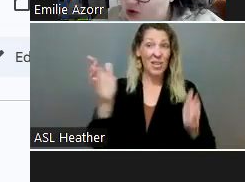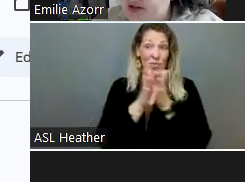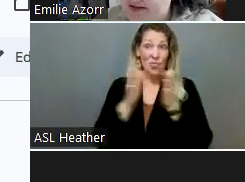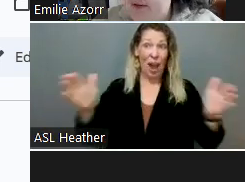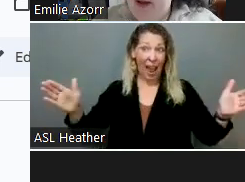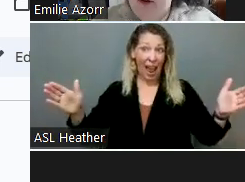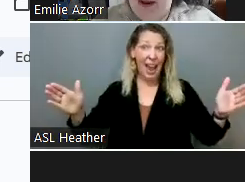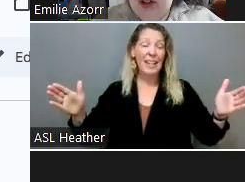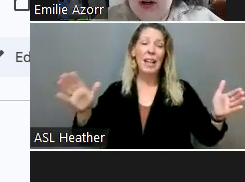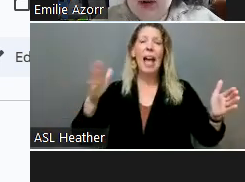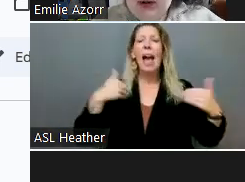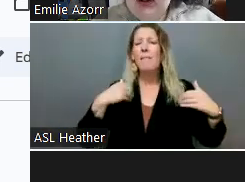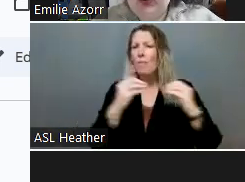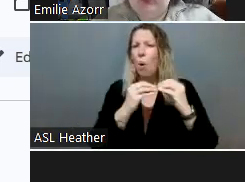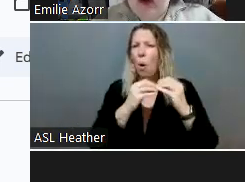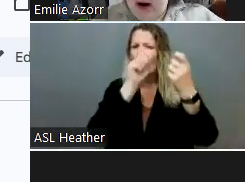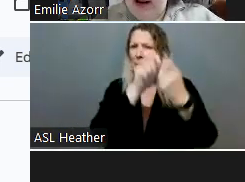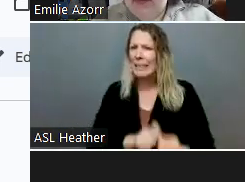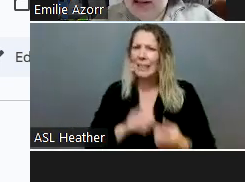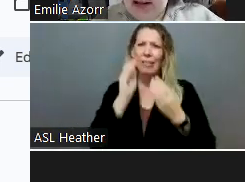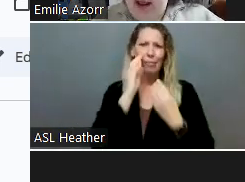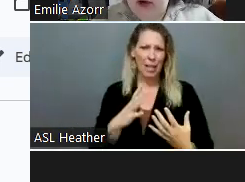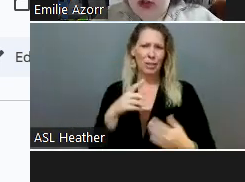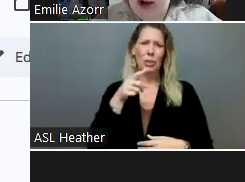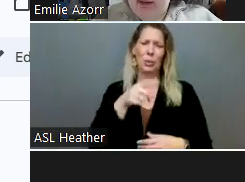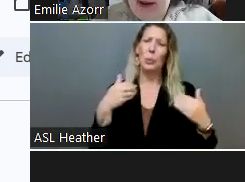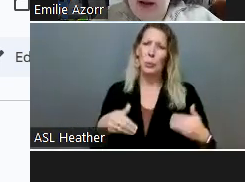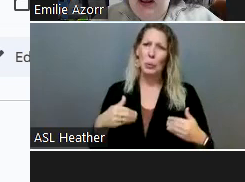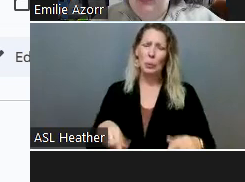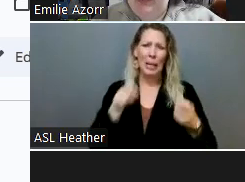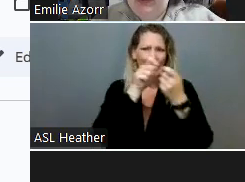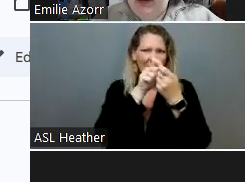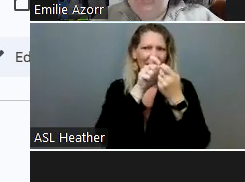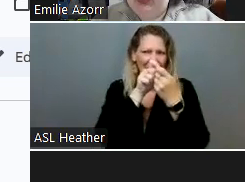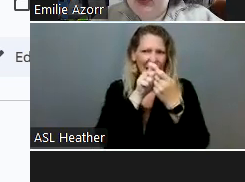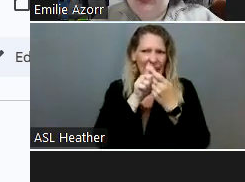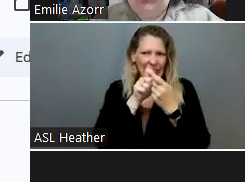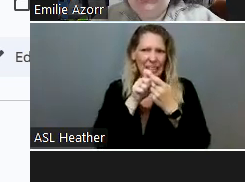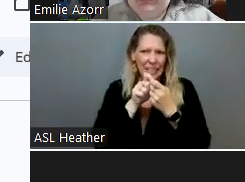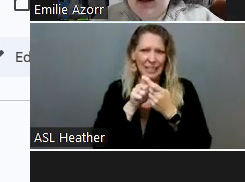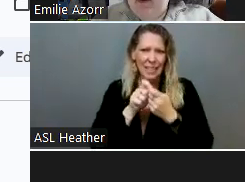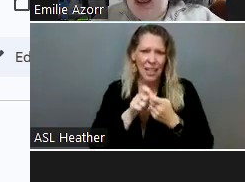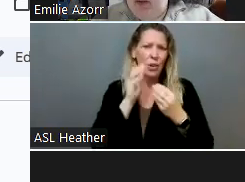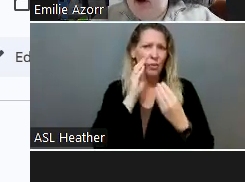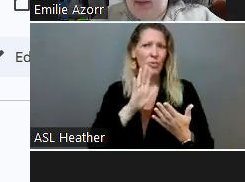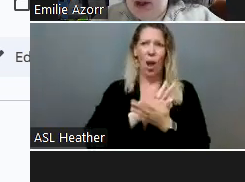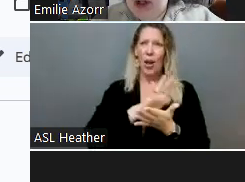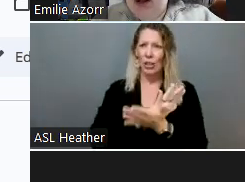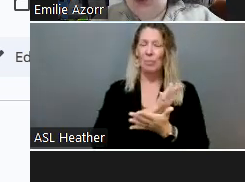it gives you more specific information. So this is a very detailed document that gives you